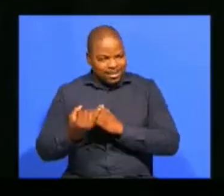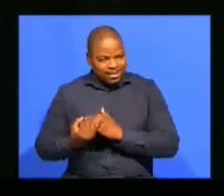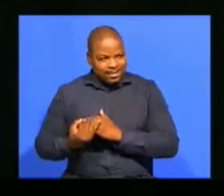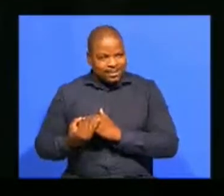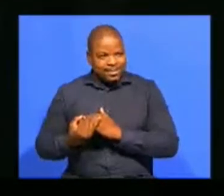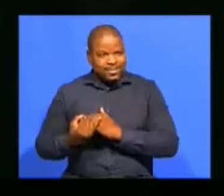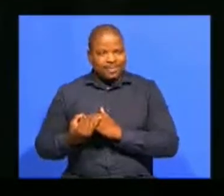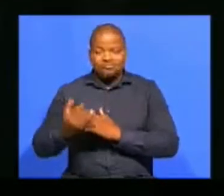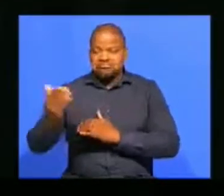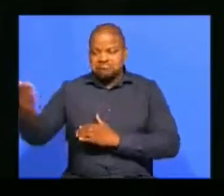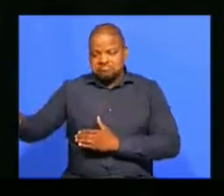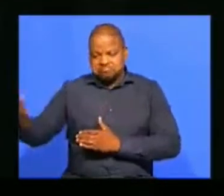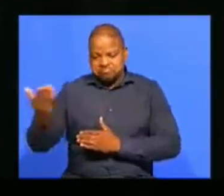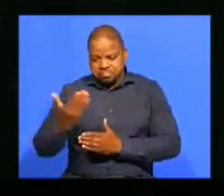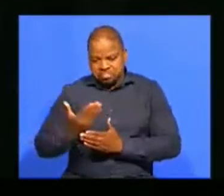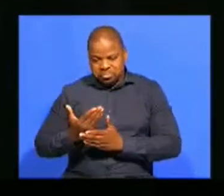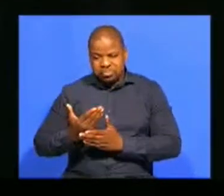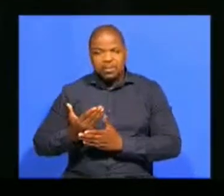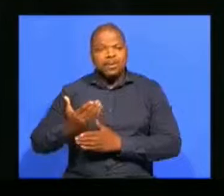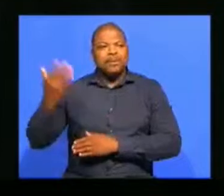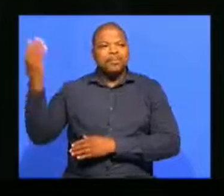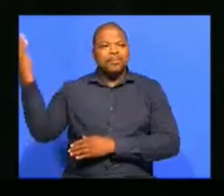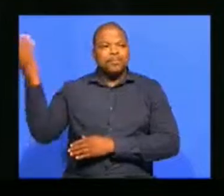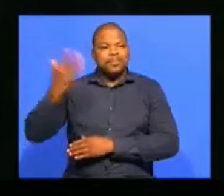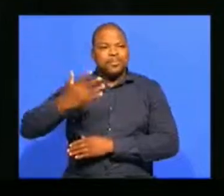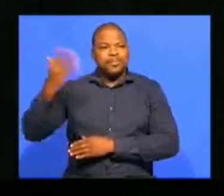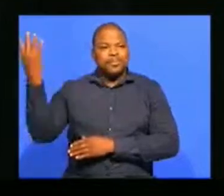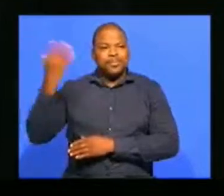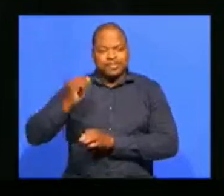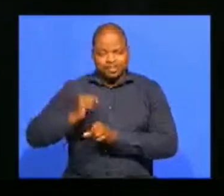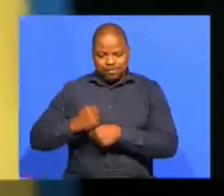Your Excellency, to make some opening remarks.